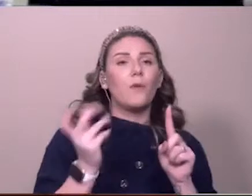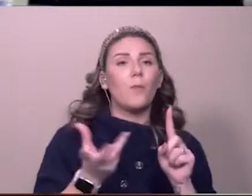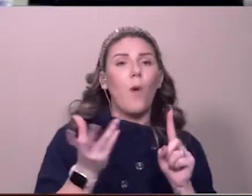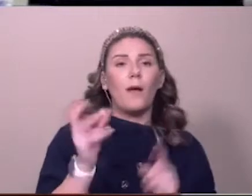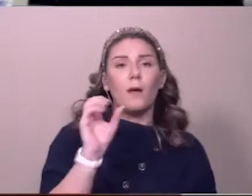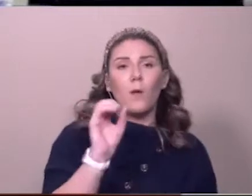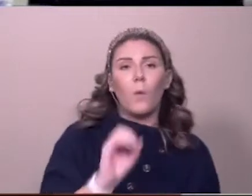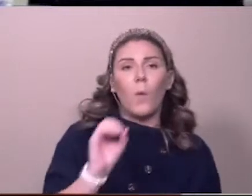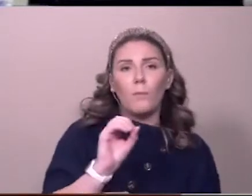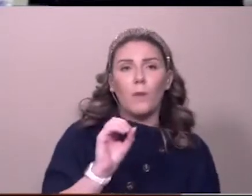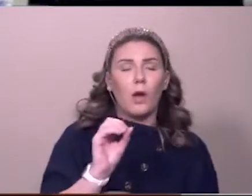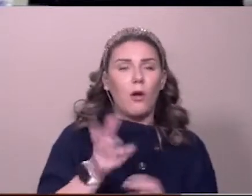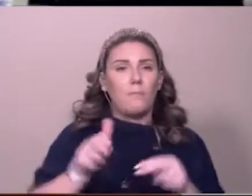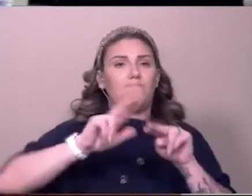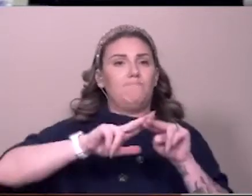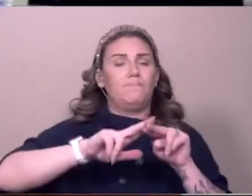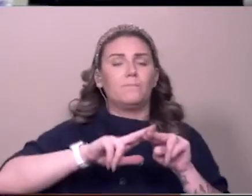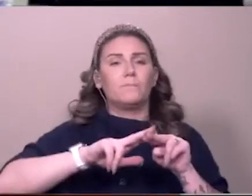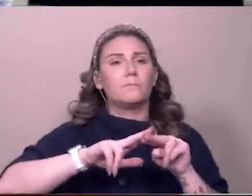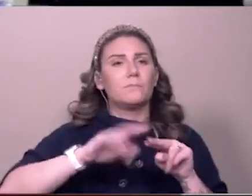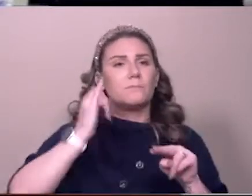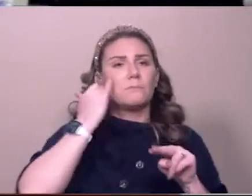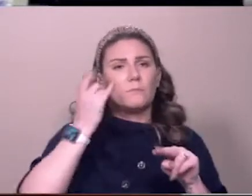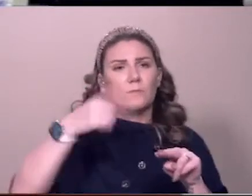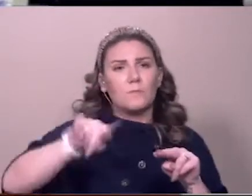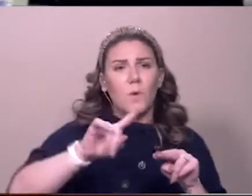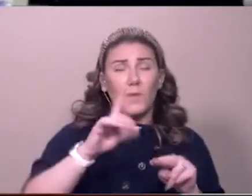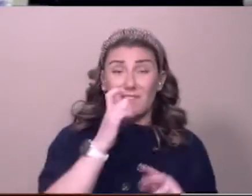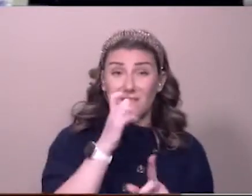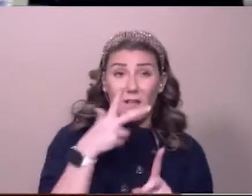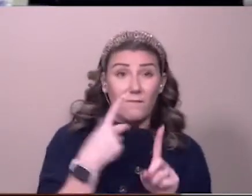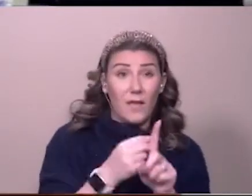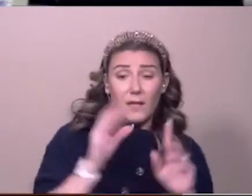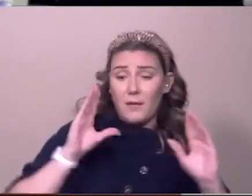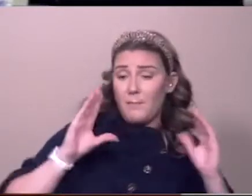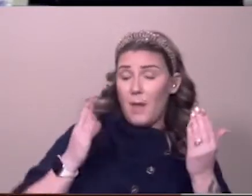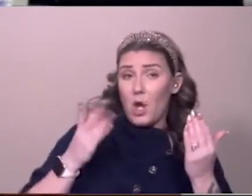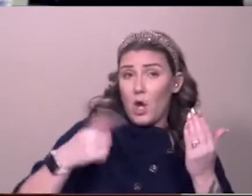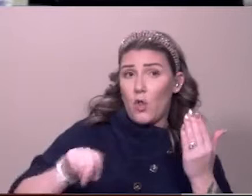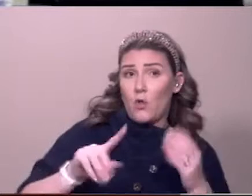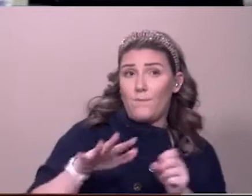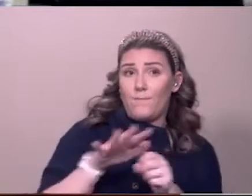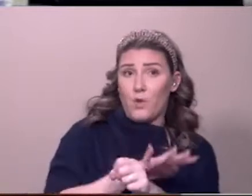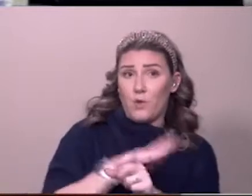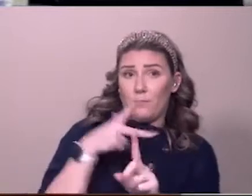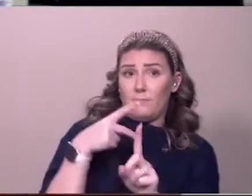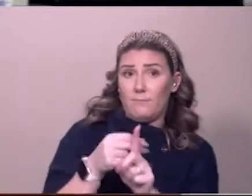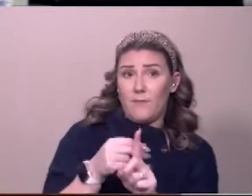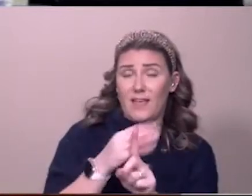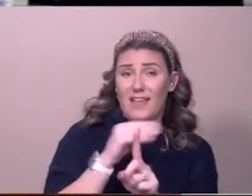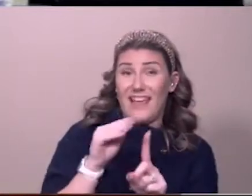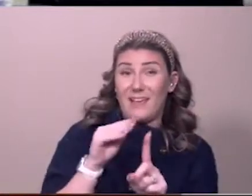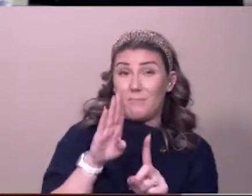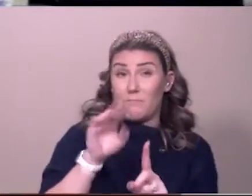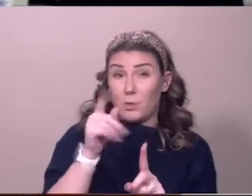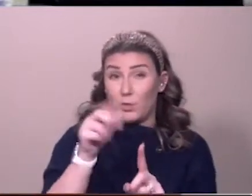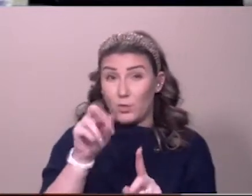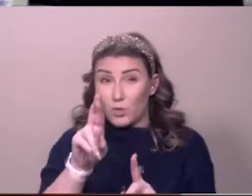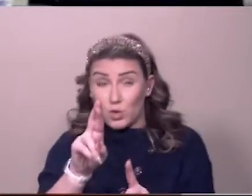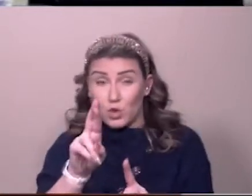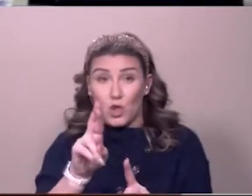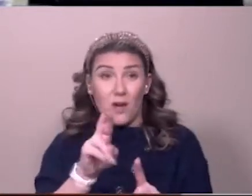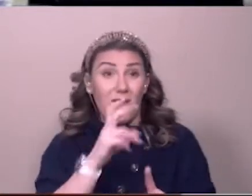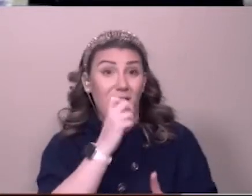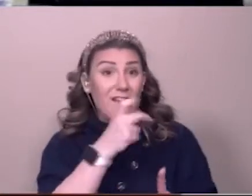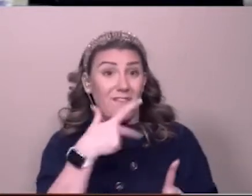Omicron surge that if those who are unvaccinated compared to those who are fully vaccinated and boosted, the unvaccinated